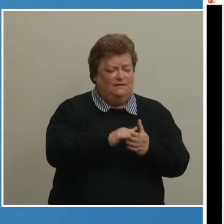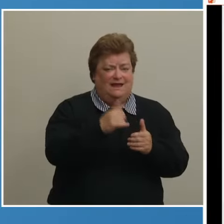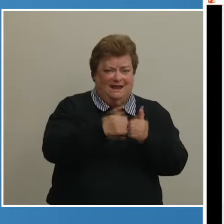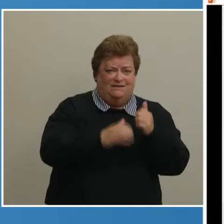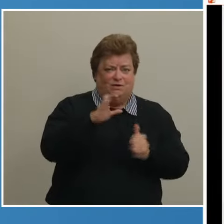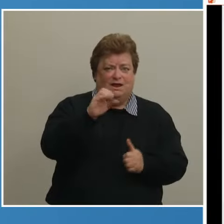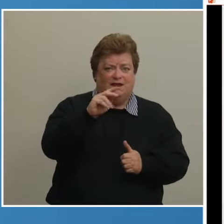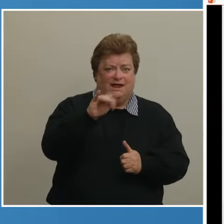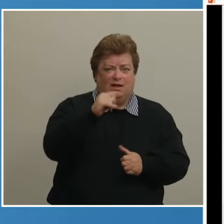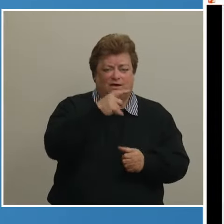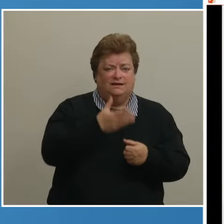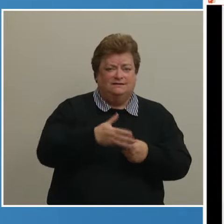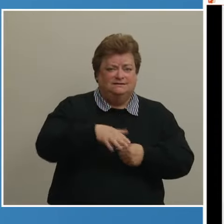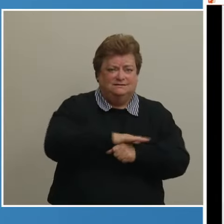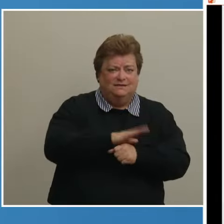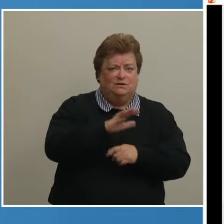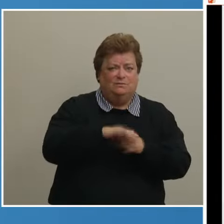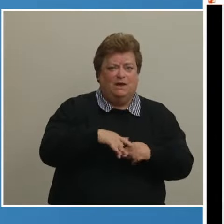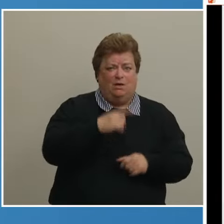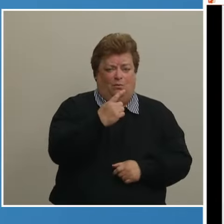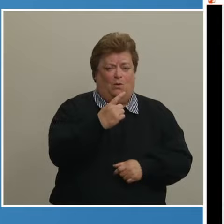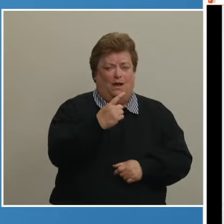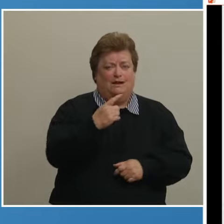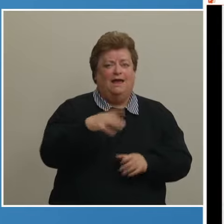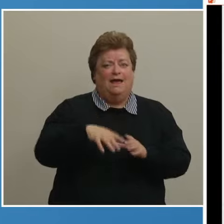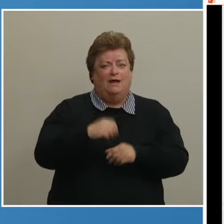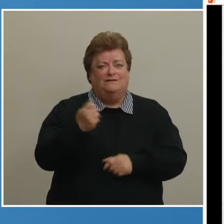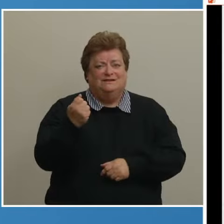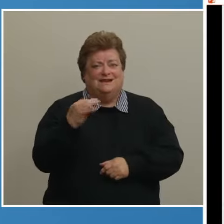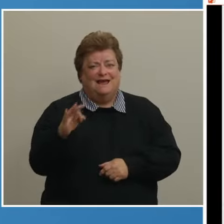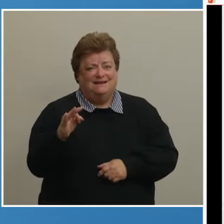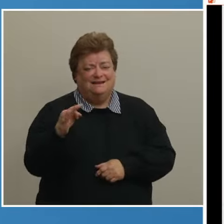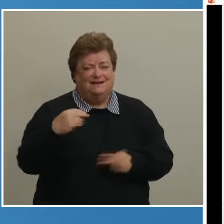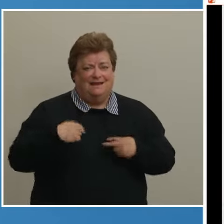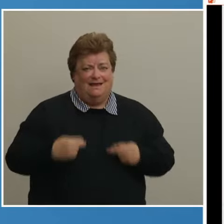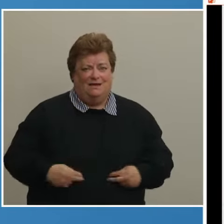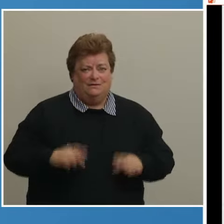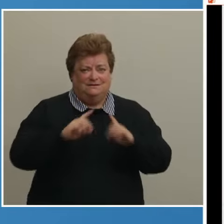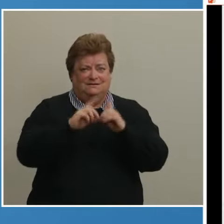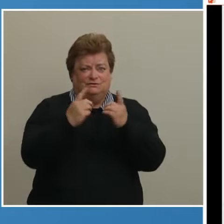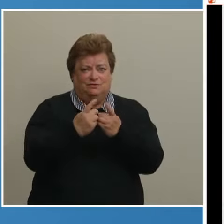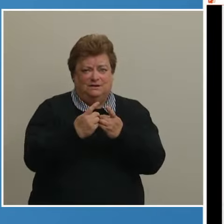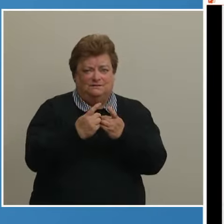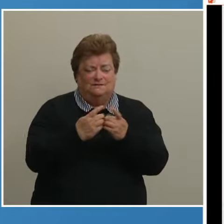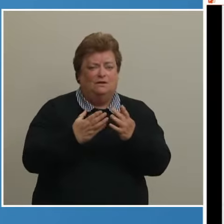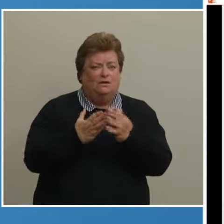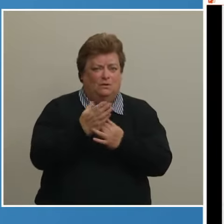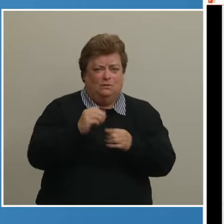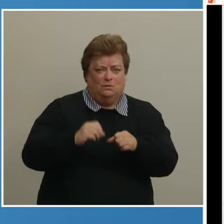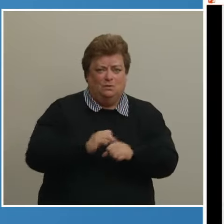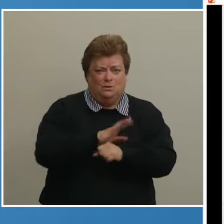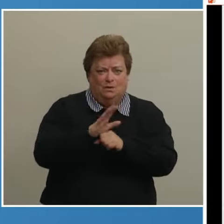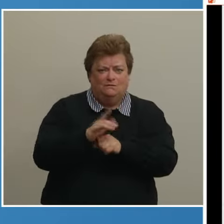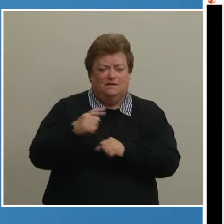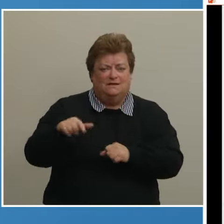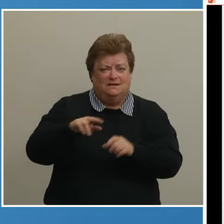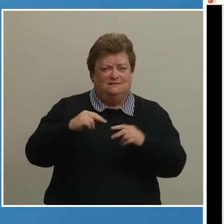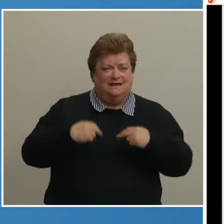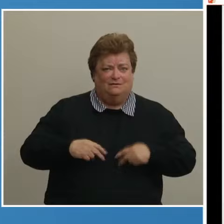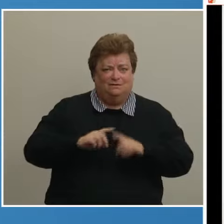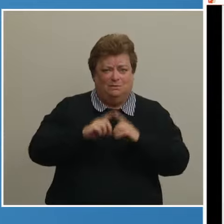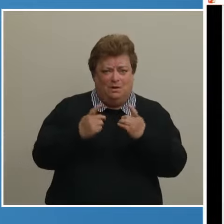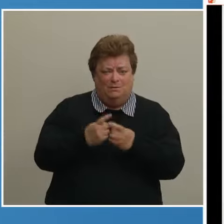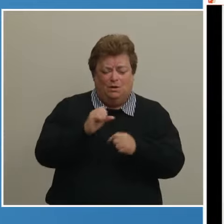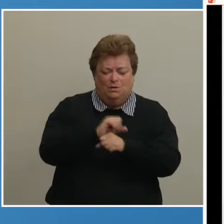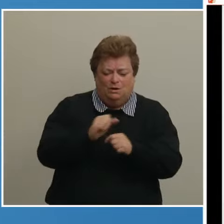in Nebraska is covered by one of 19 local health districts. And throughout the pandemic, these health departments and districts have worked with